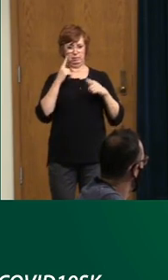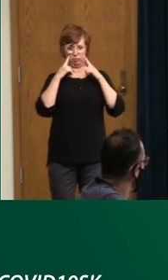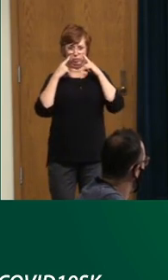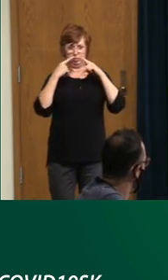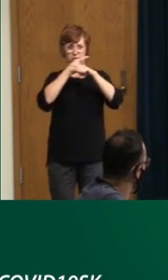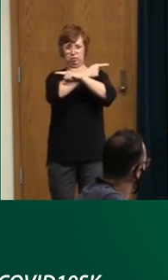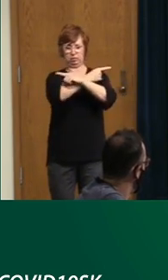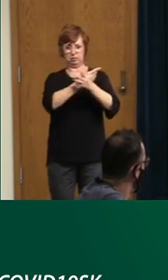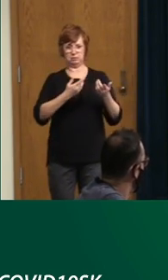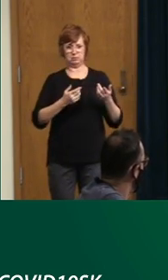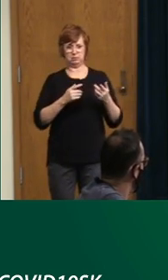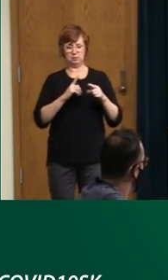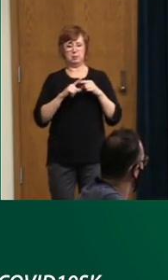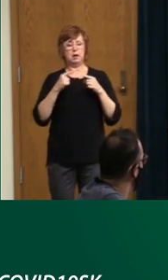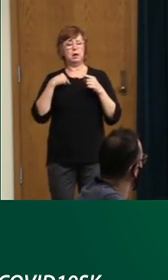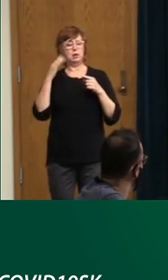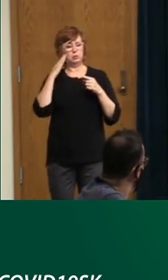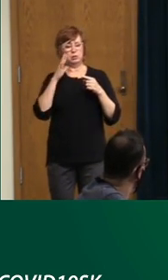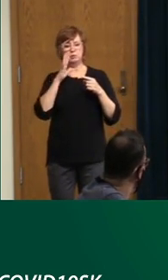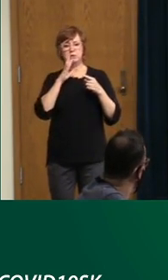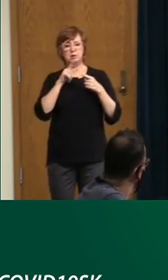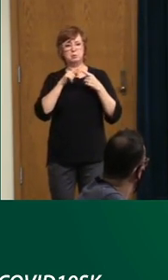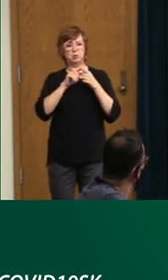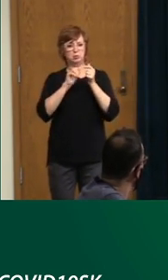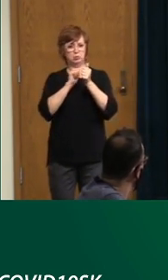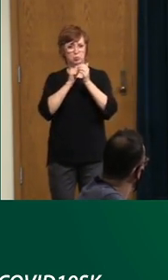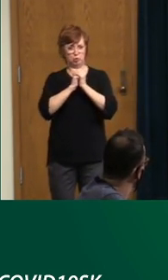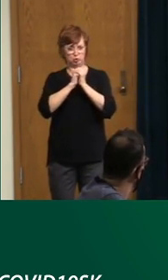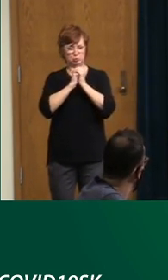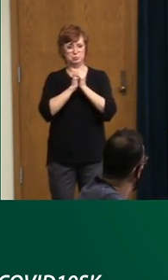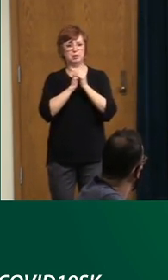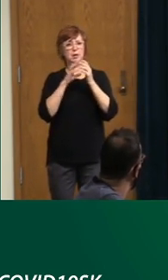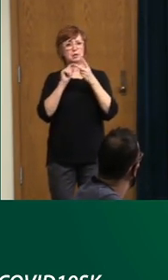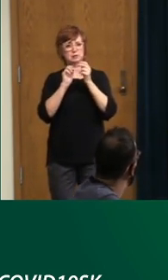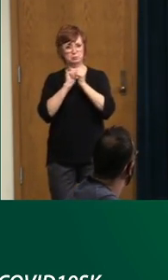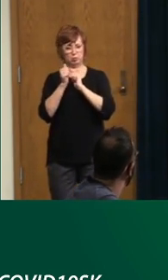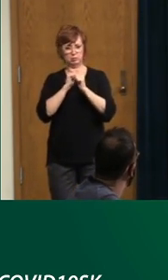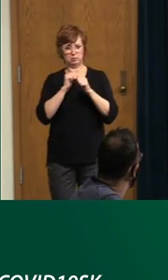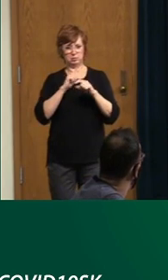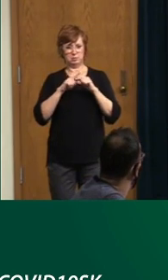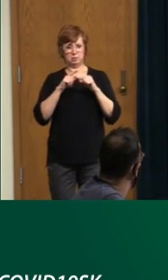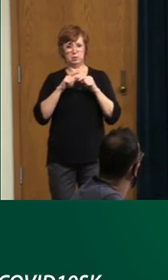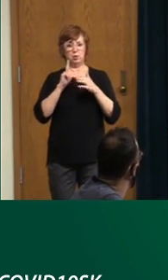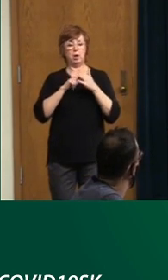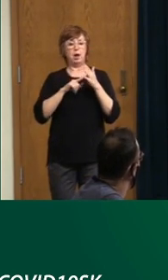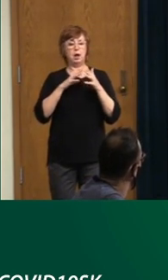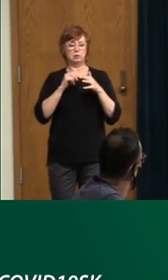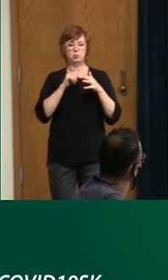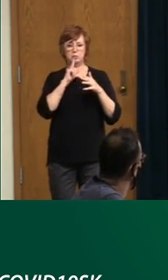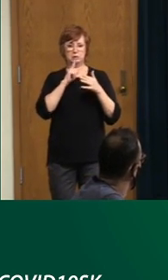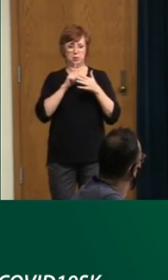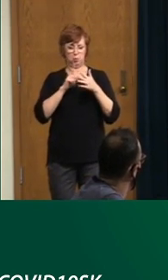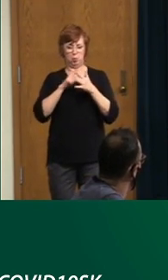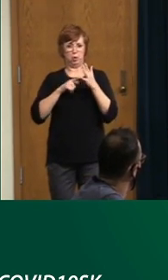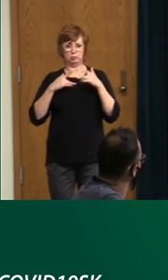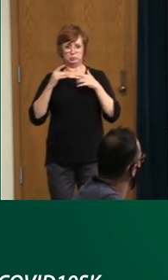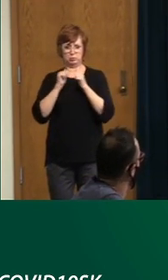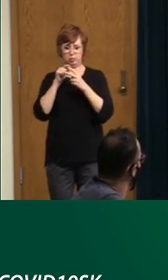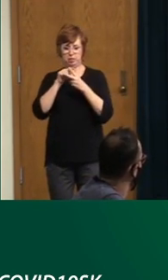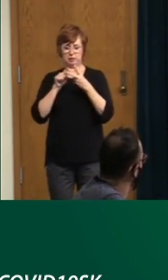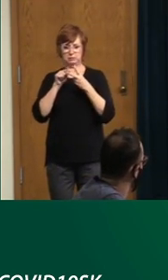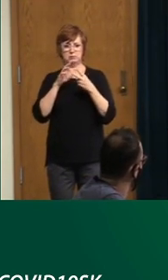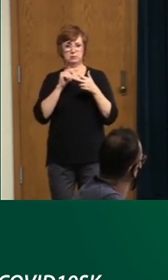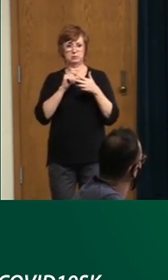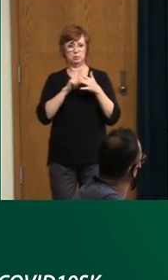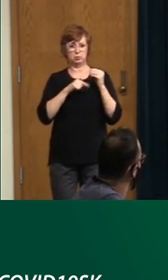worship services, sports. Where is that at, and what can you say to people who think that this is contradictory when we don't know? We